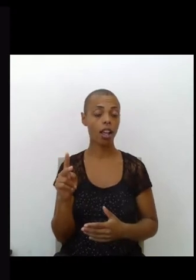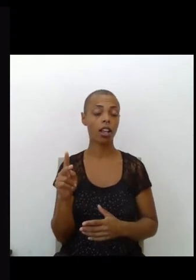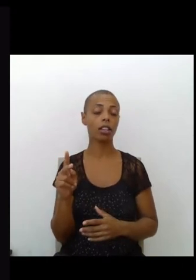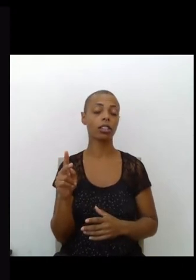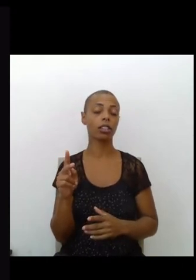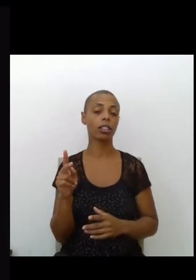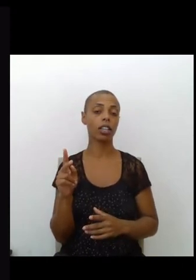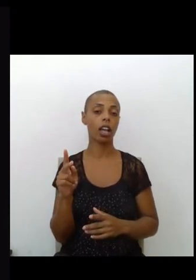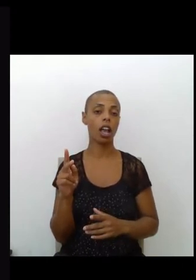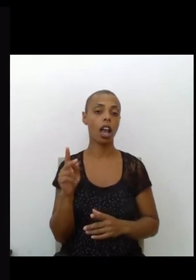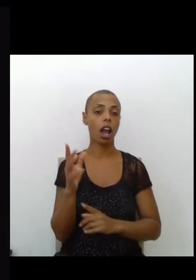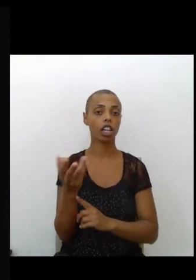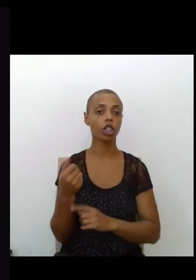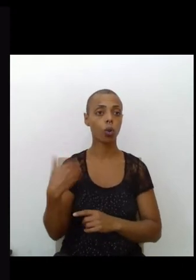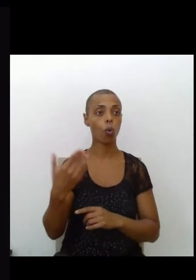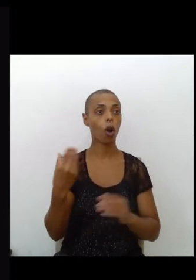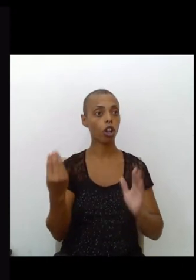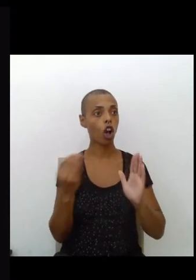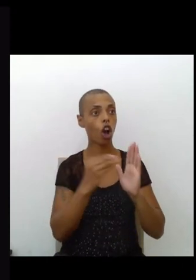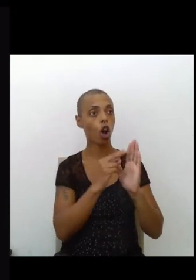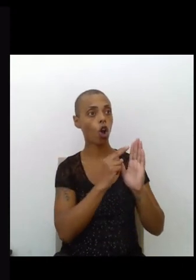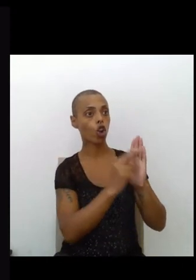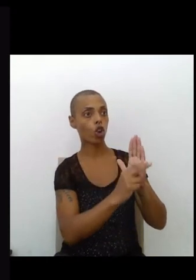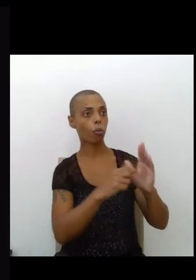reclaiming local epistemologies